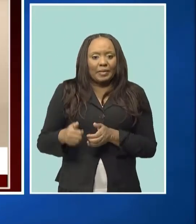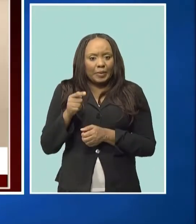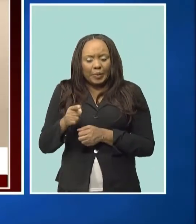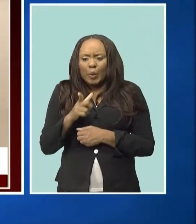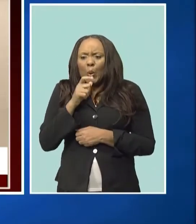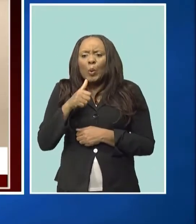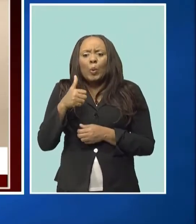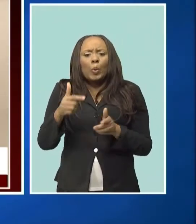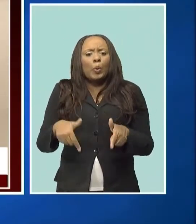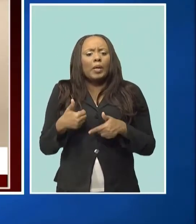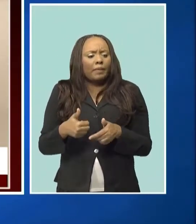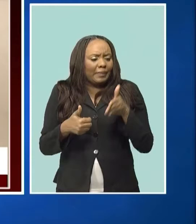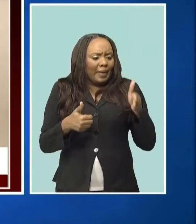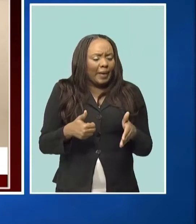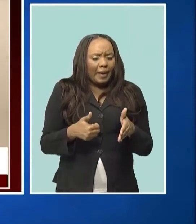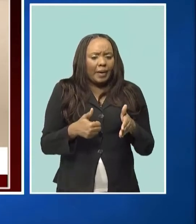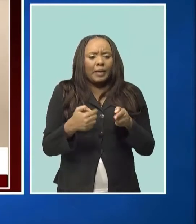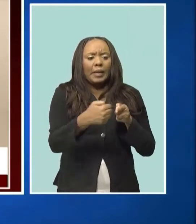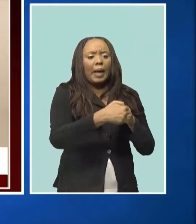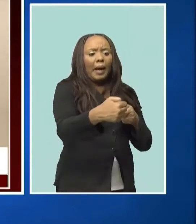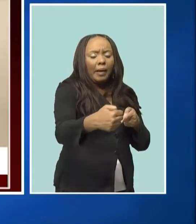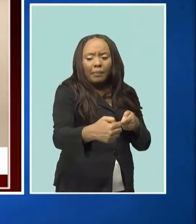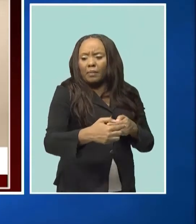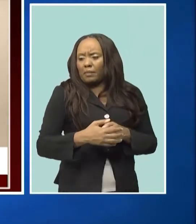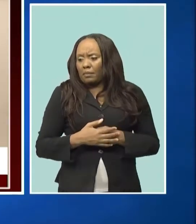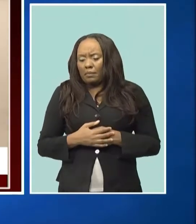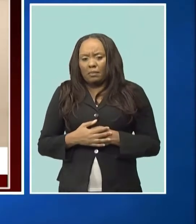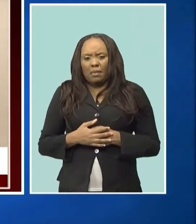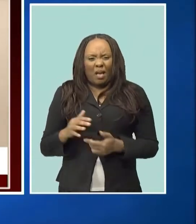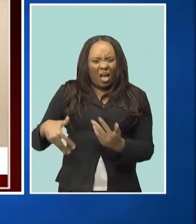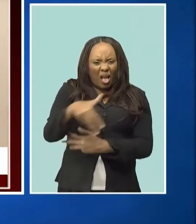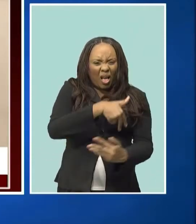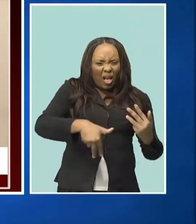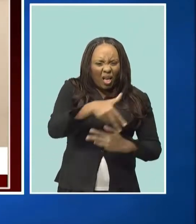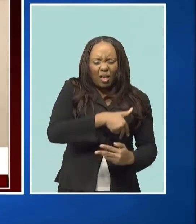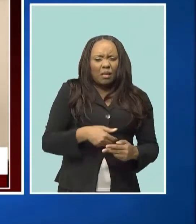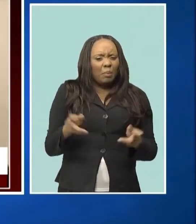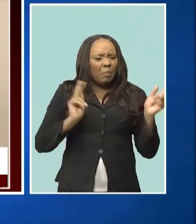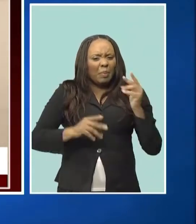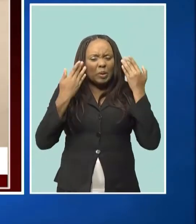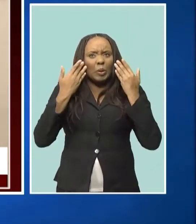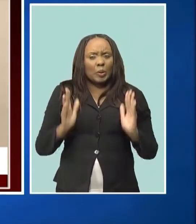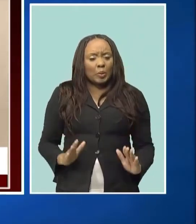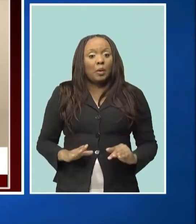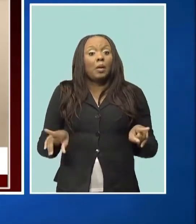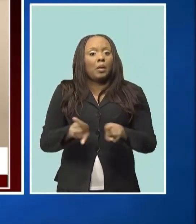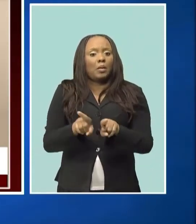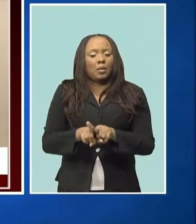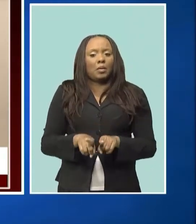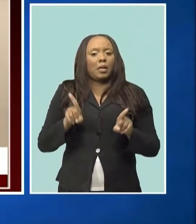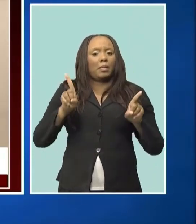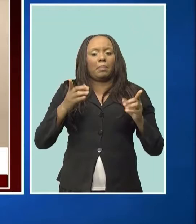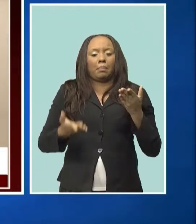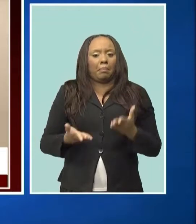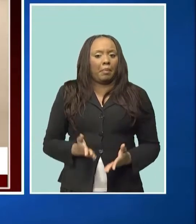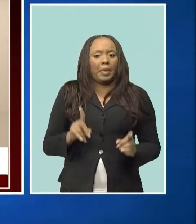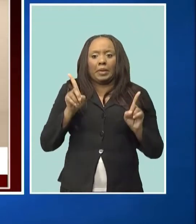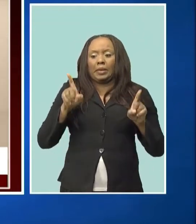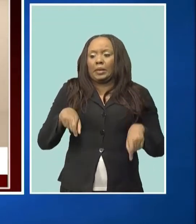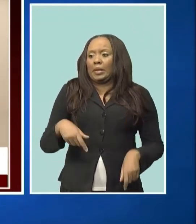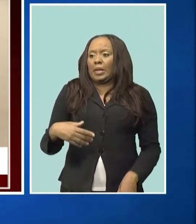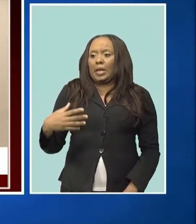The second thing is using the cameras, digital cameras, and real-time sonar technology that can communicate with